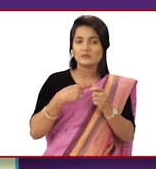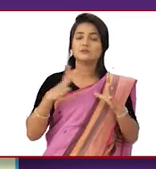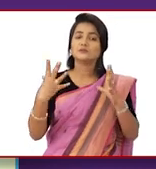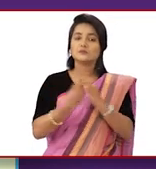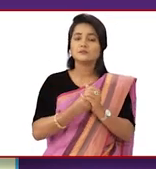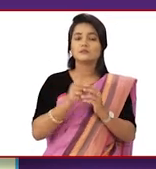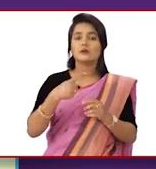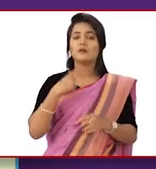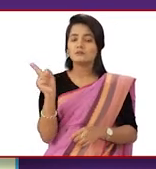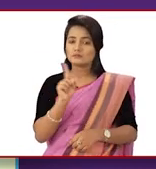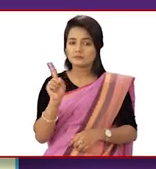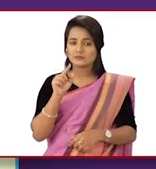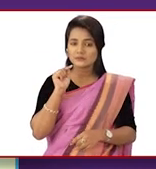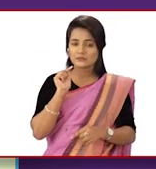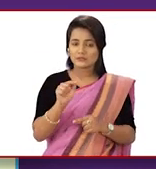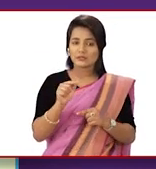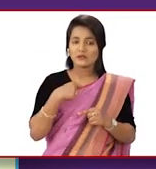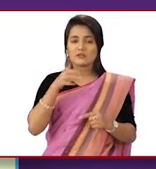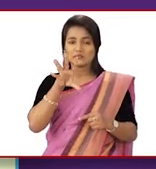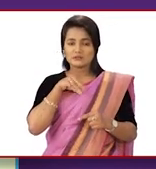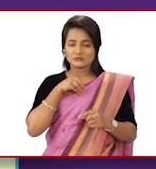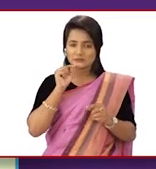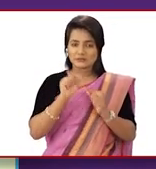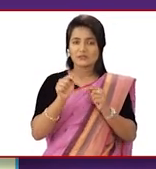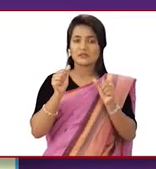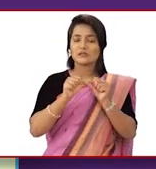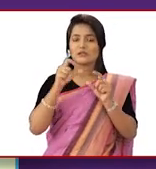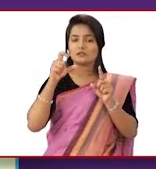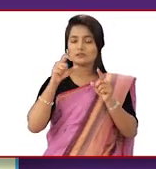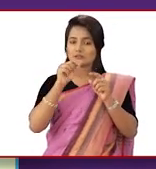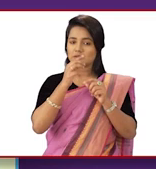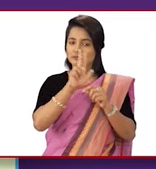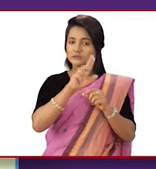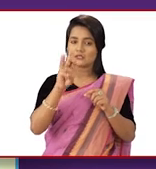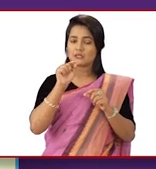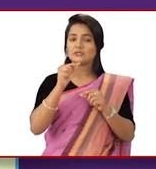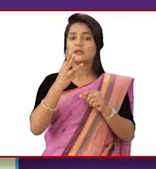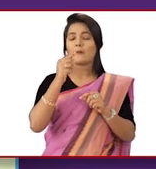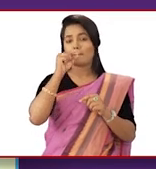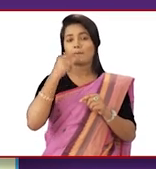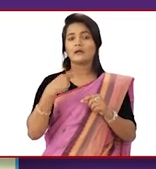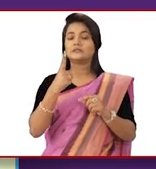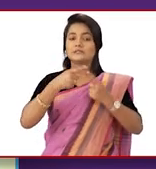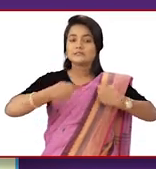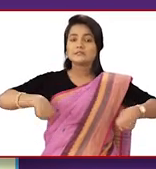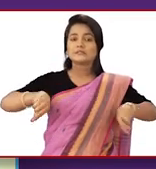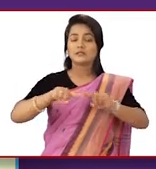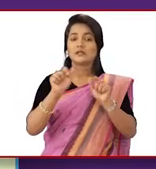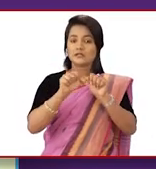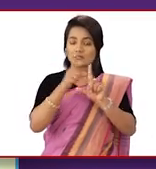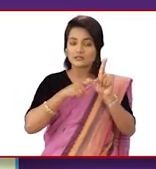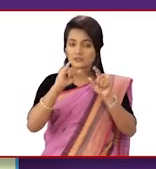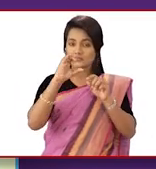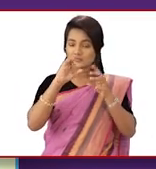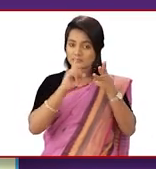And then never on any night I felt that I am with 83 men in one floor. That's the kind of allyship I got, because they